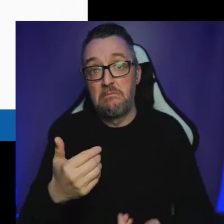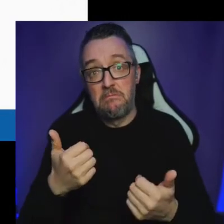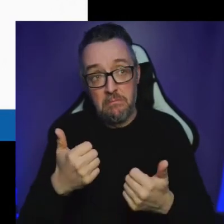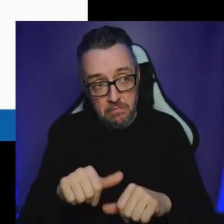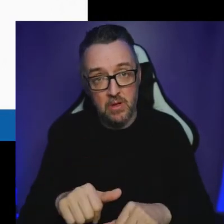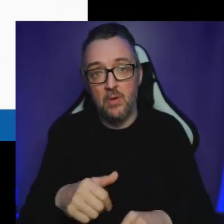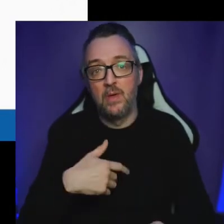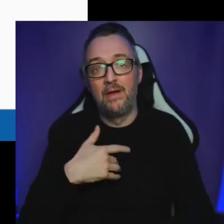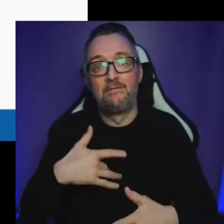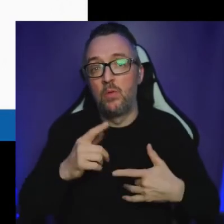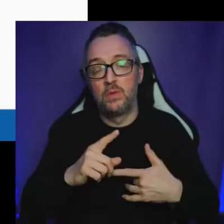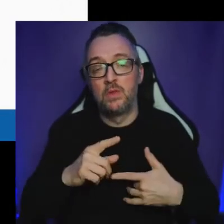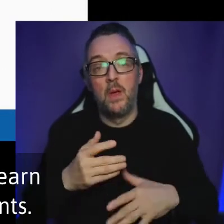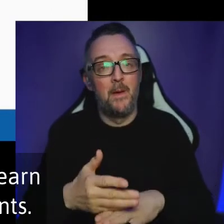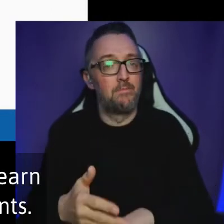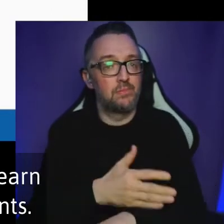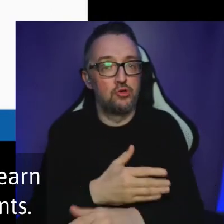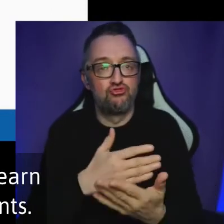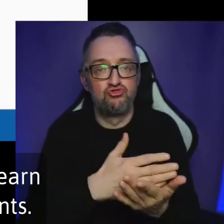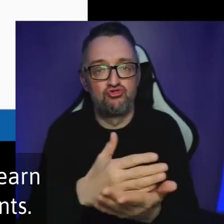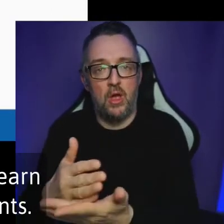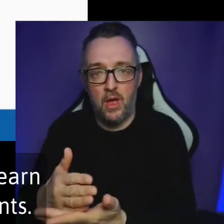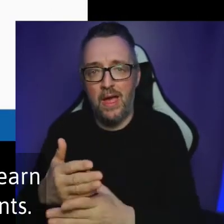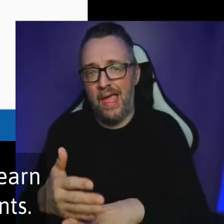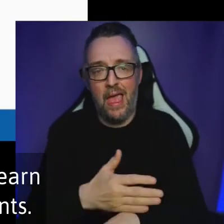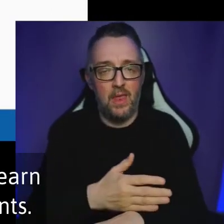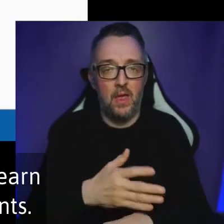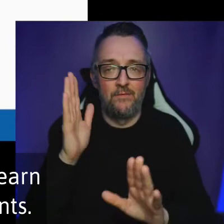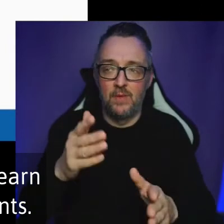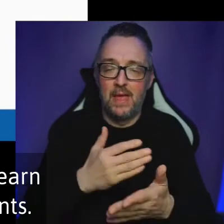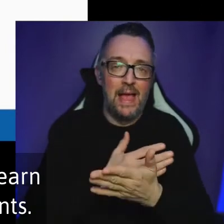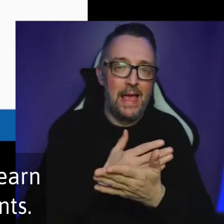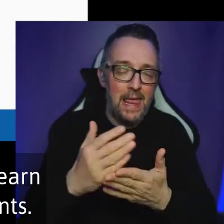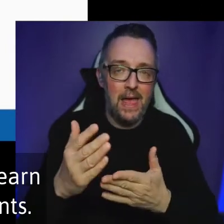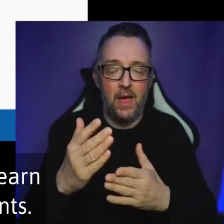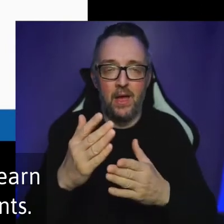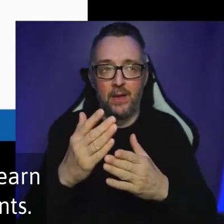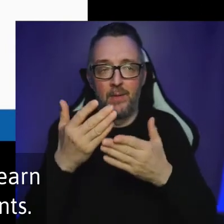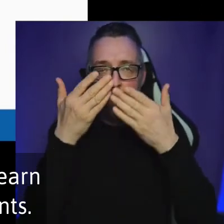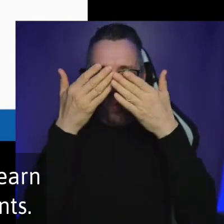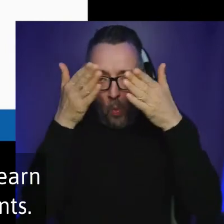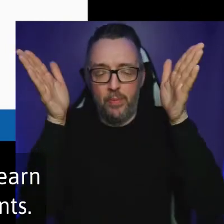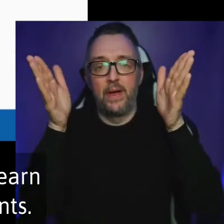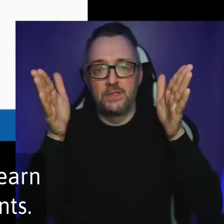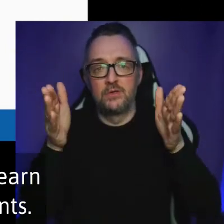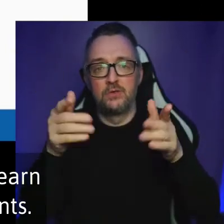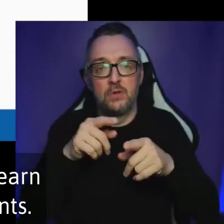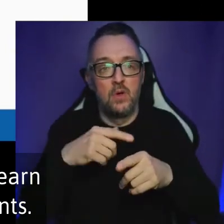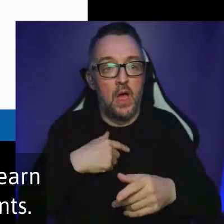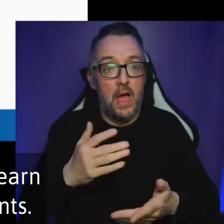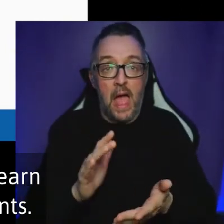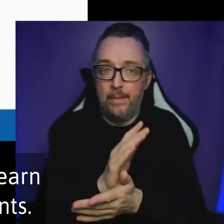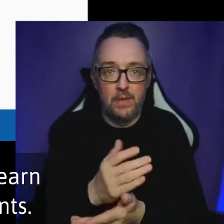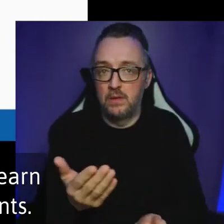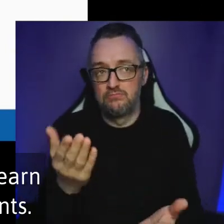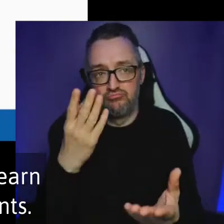to sharing early what we were doing and being clear and open and willing to kind of learn from the support organizations and